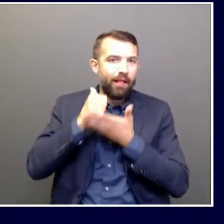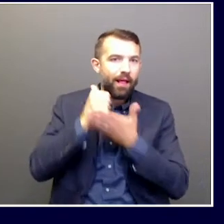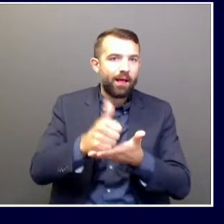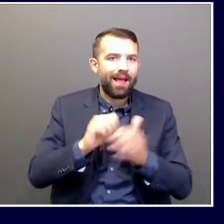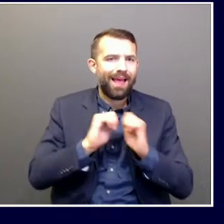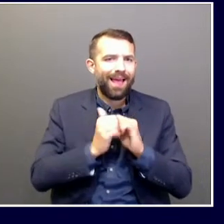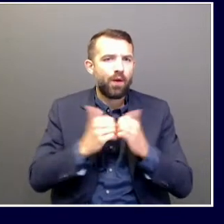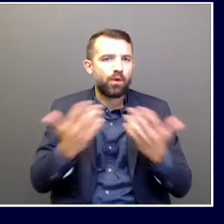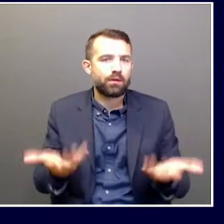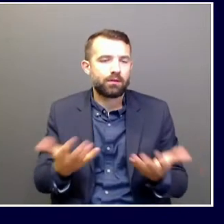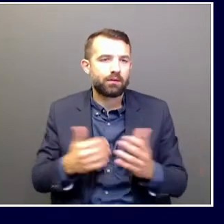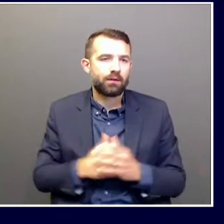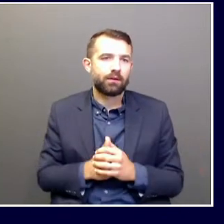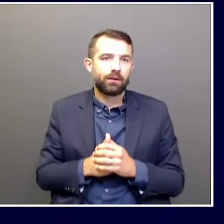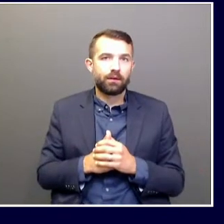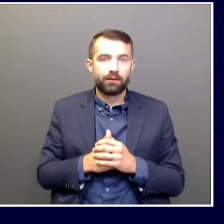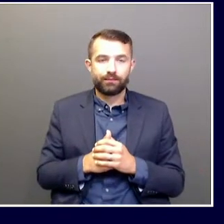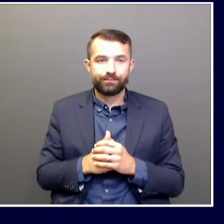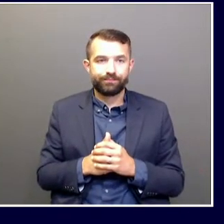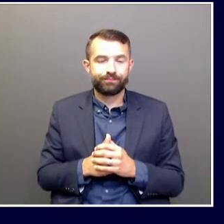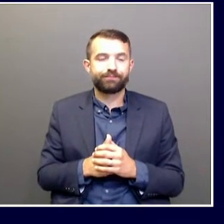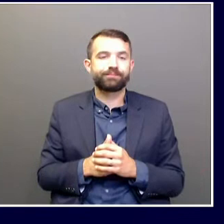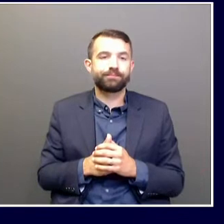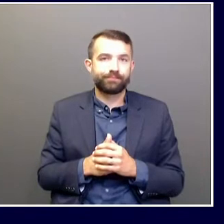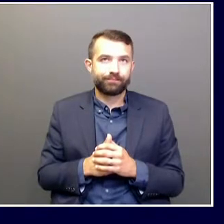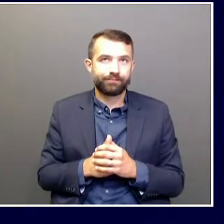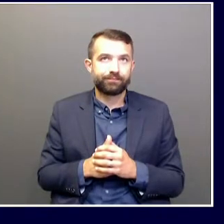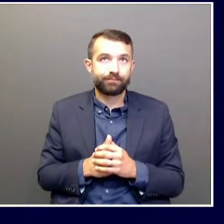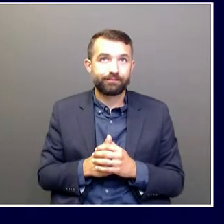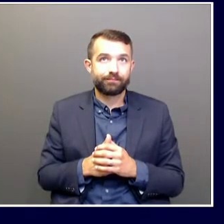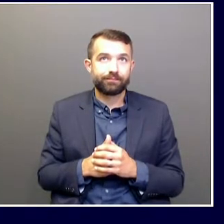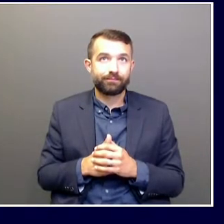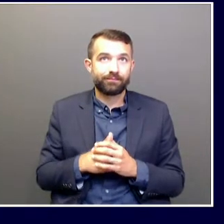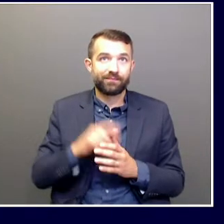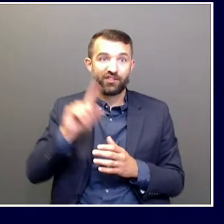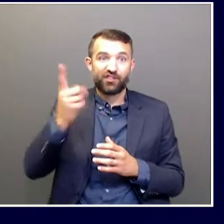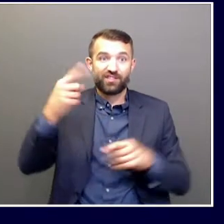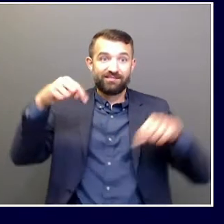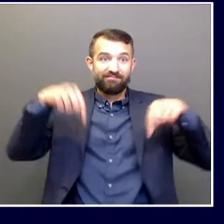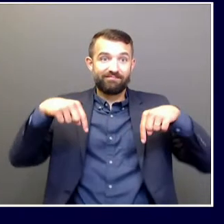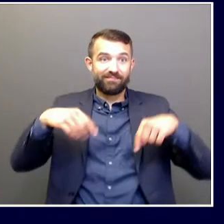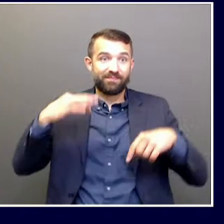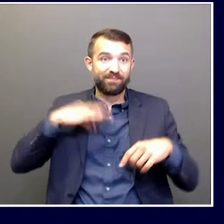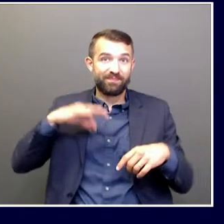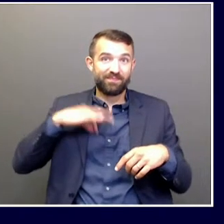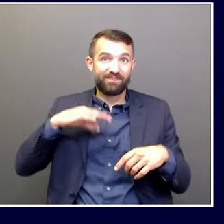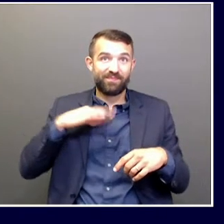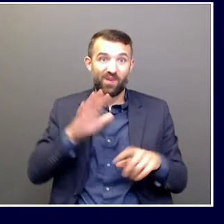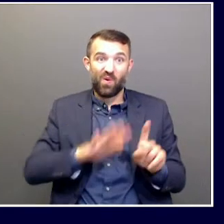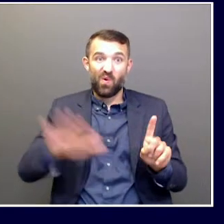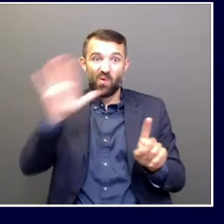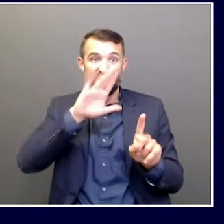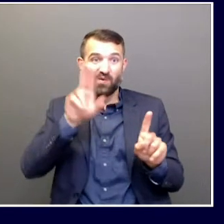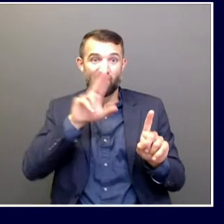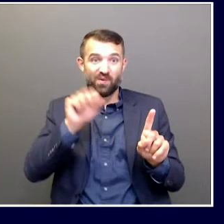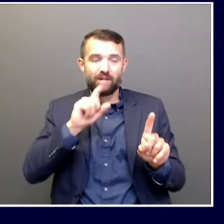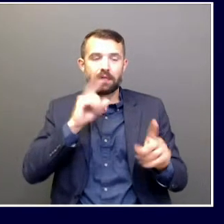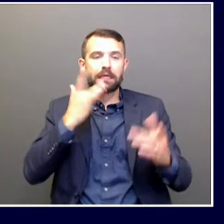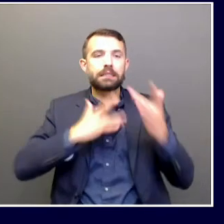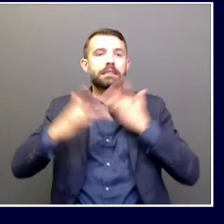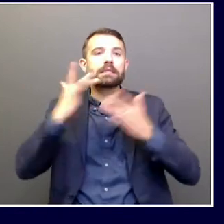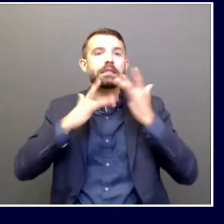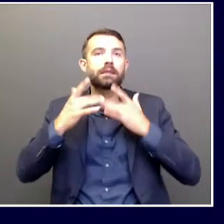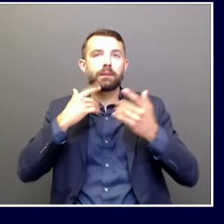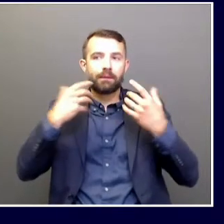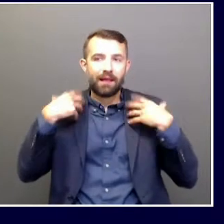all. We're seeing a shortage of healthcare workers across the country. And so even before this latest surge, we had started